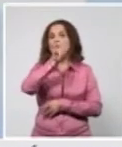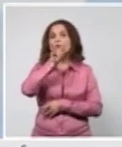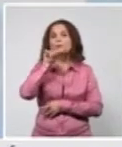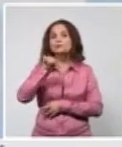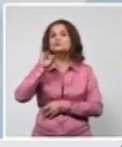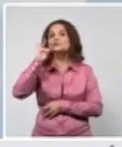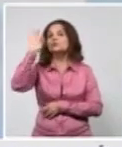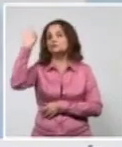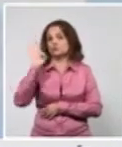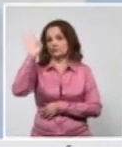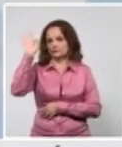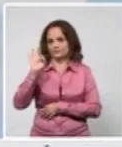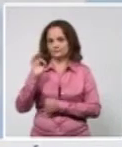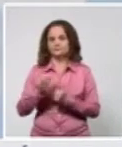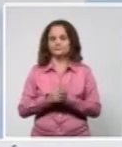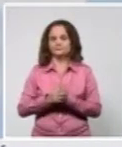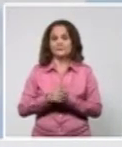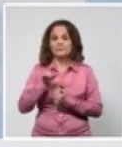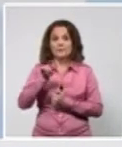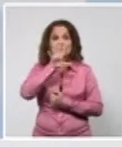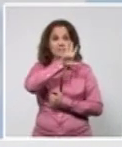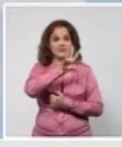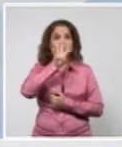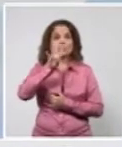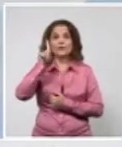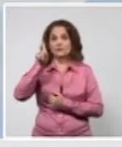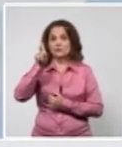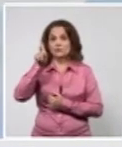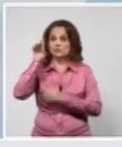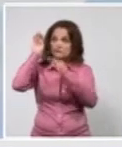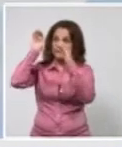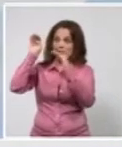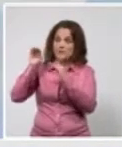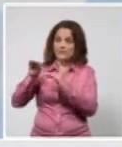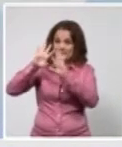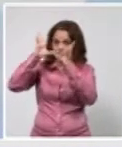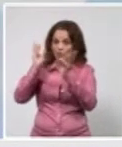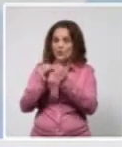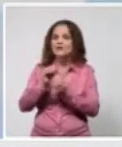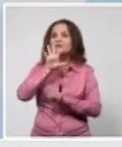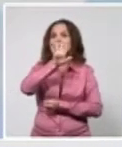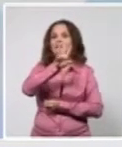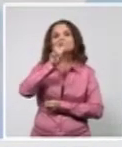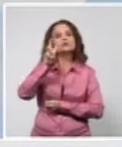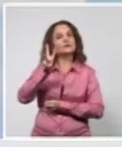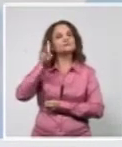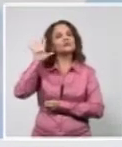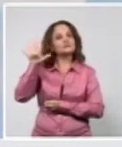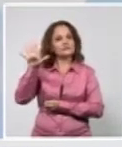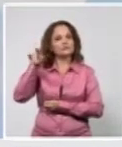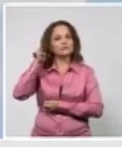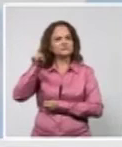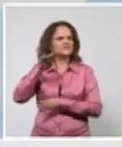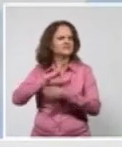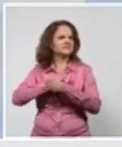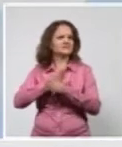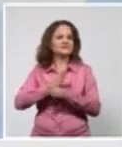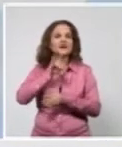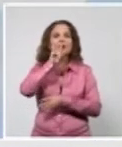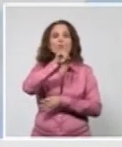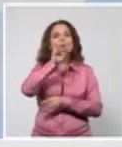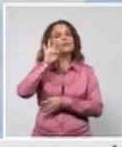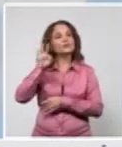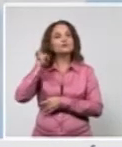535, or the 98.8%, are clinically stable. We did not report any deceased patients